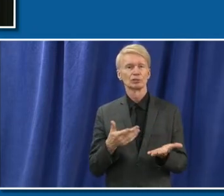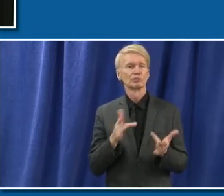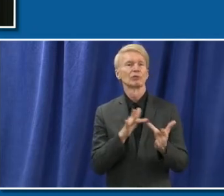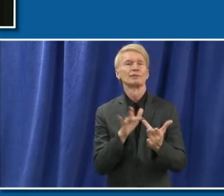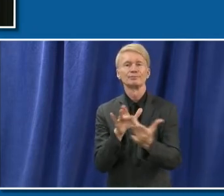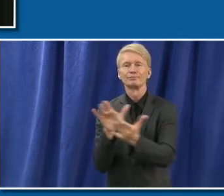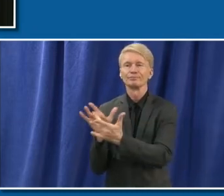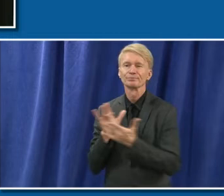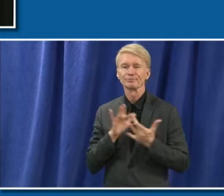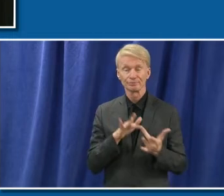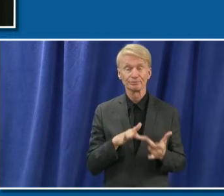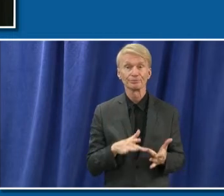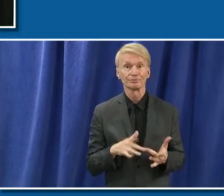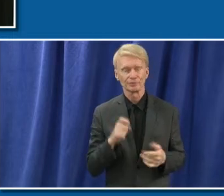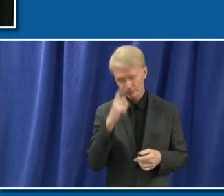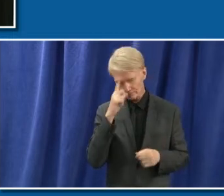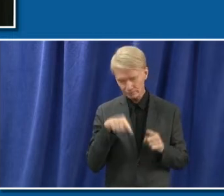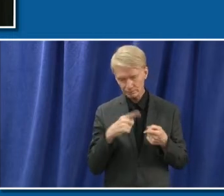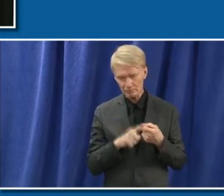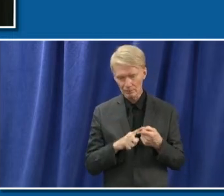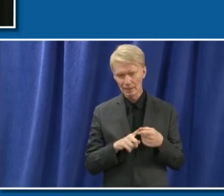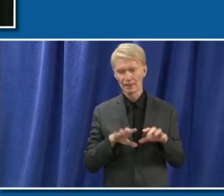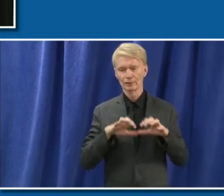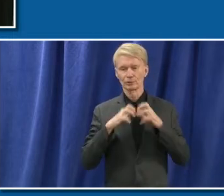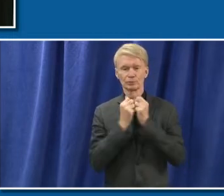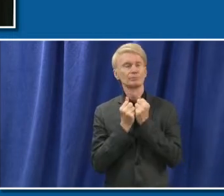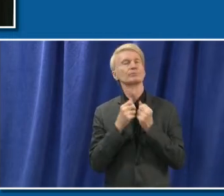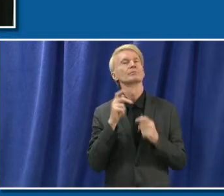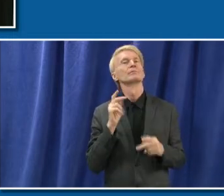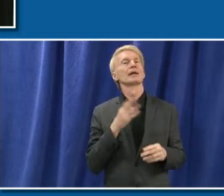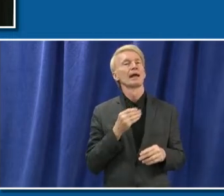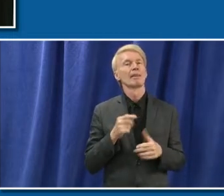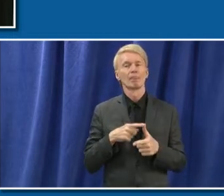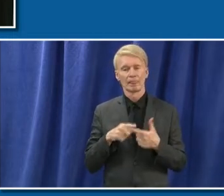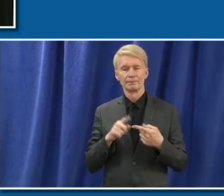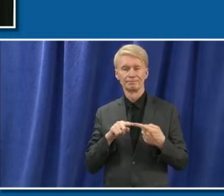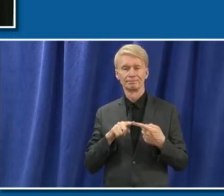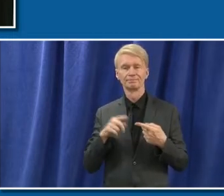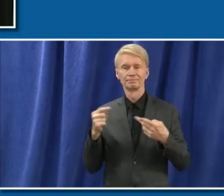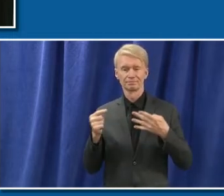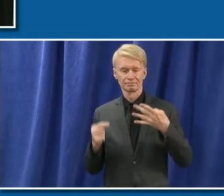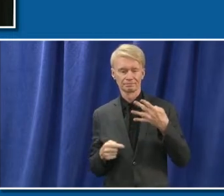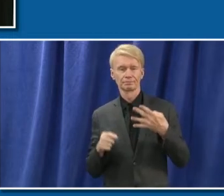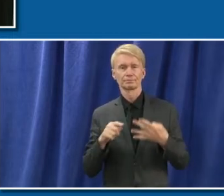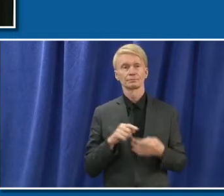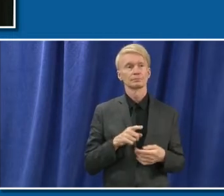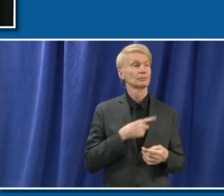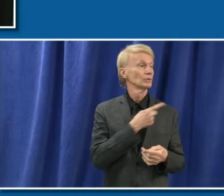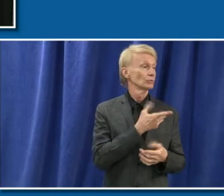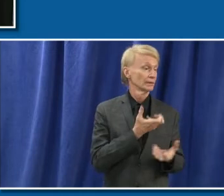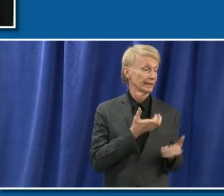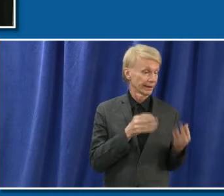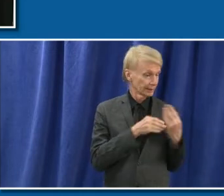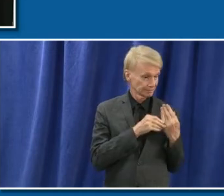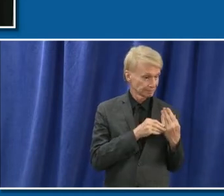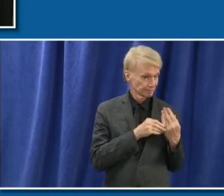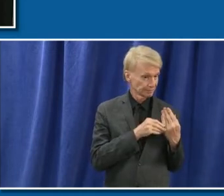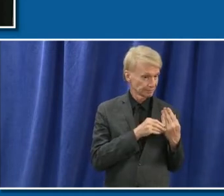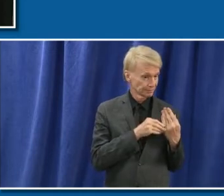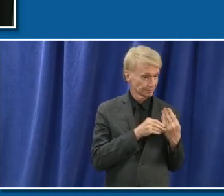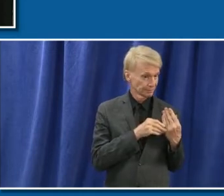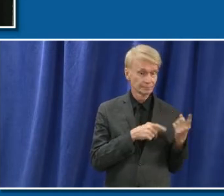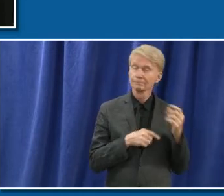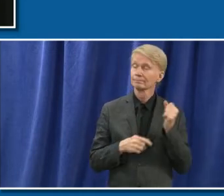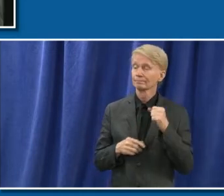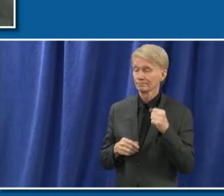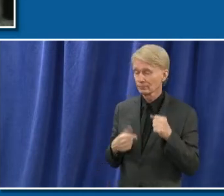think let's start with the congregate setting part and then come back to the undocumented. Do either of you want to start off on that? Yeah,